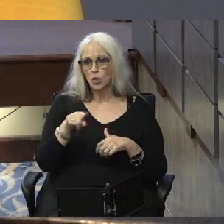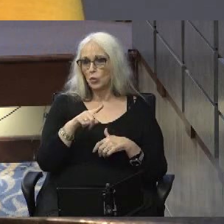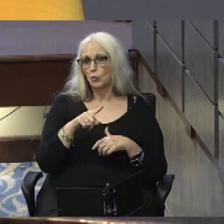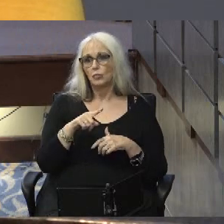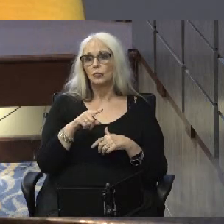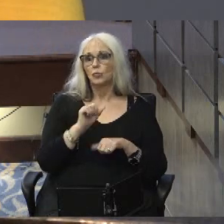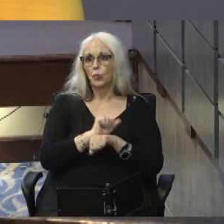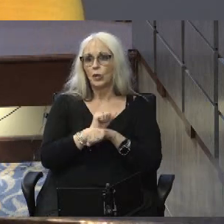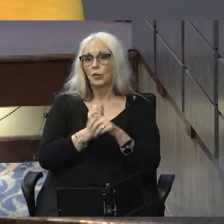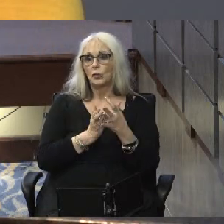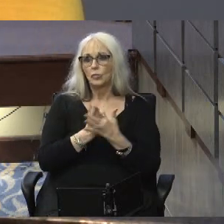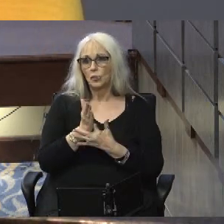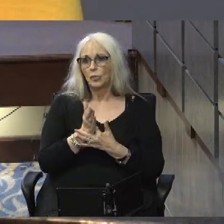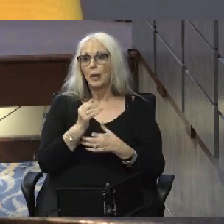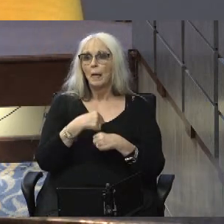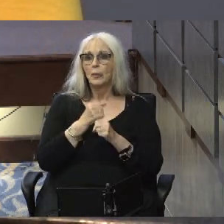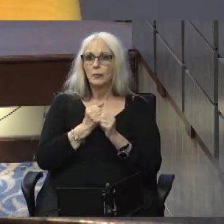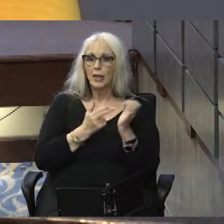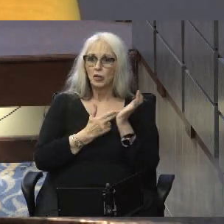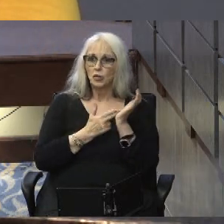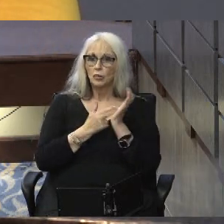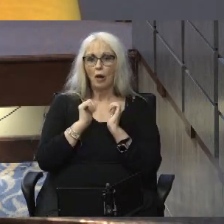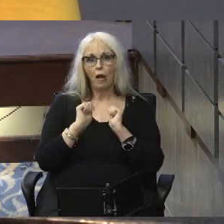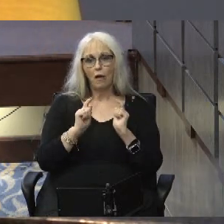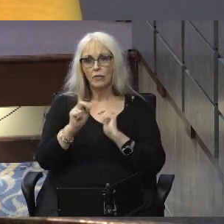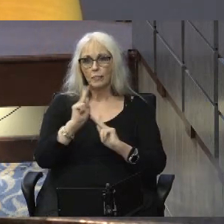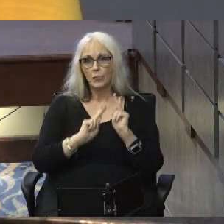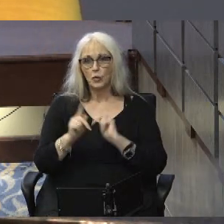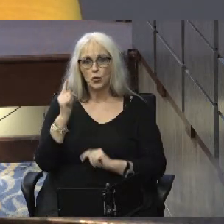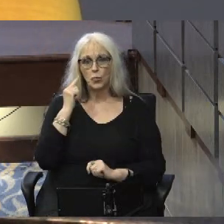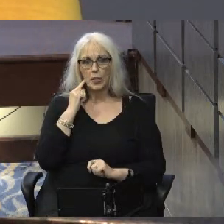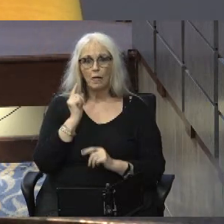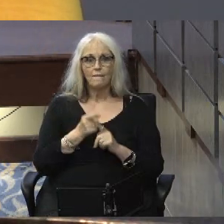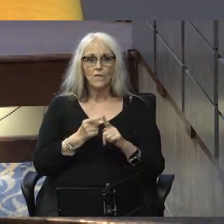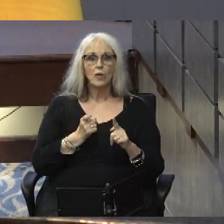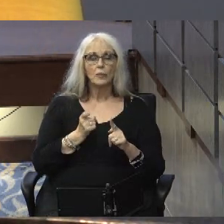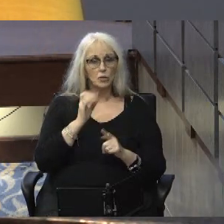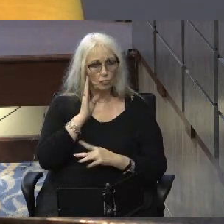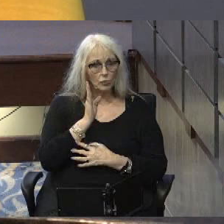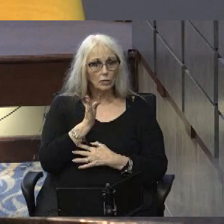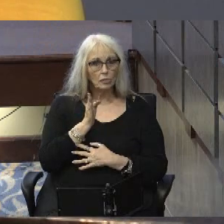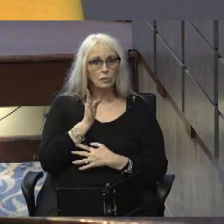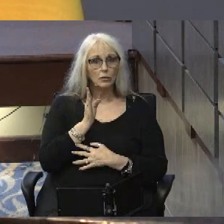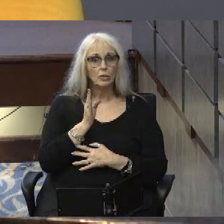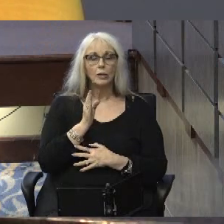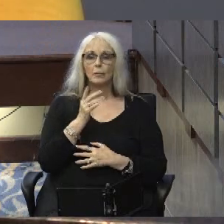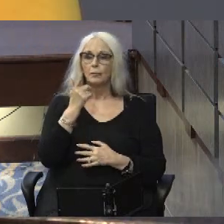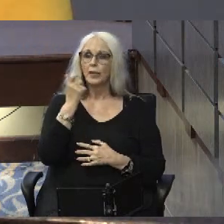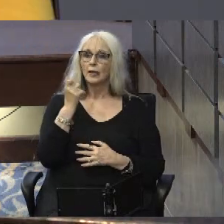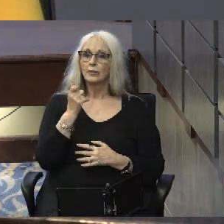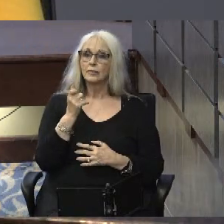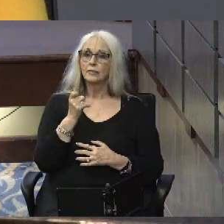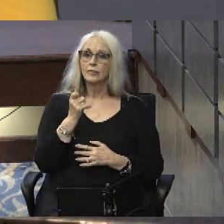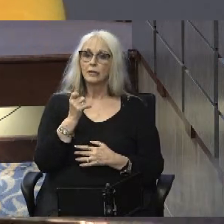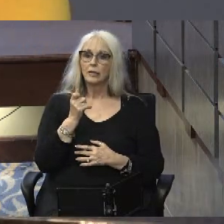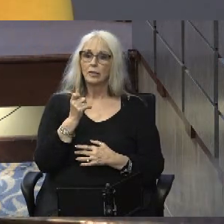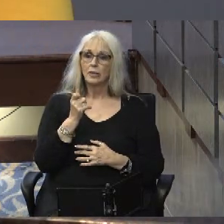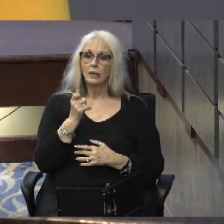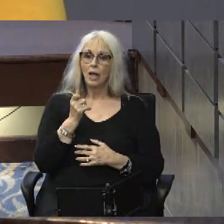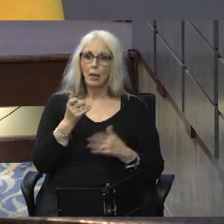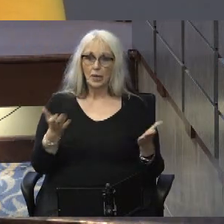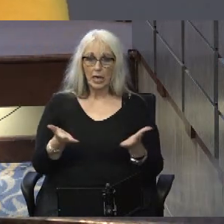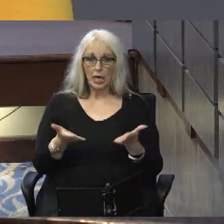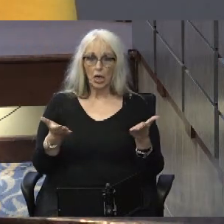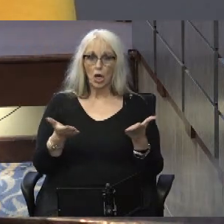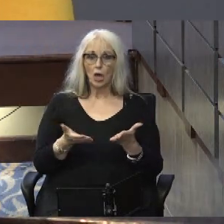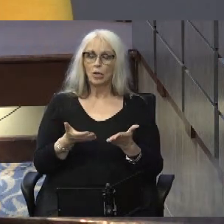and making sure that all the people who you need to hear from are who you hear from. Because, you're not from here,